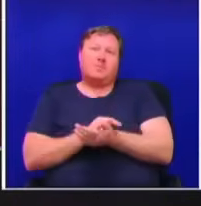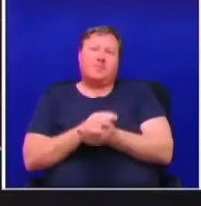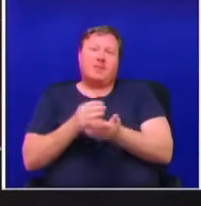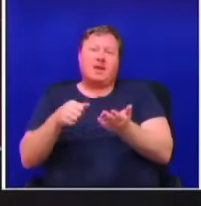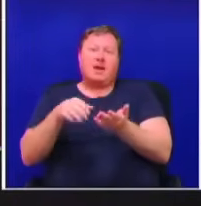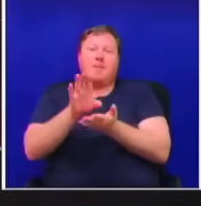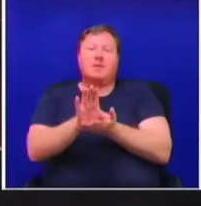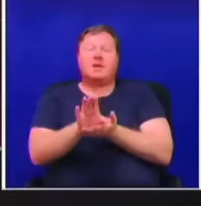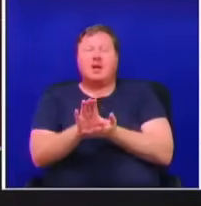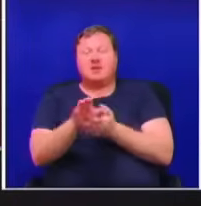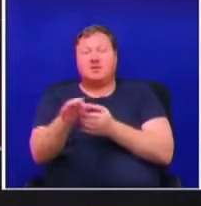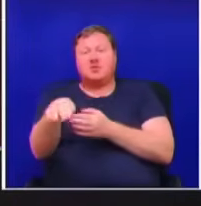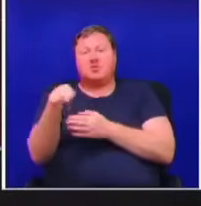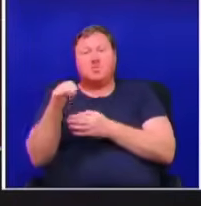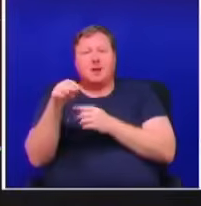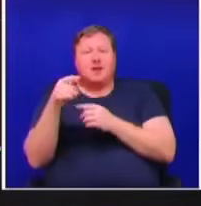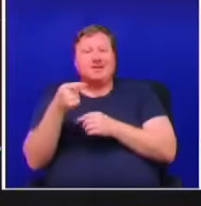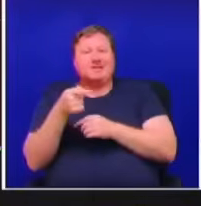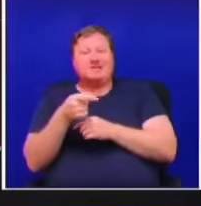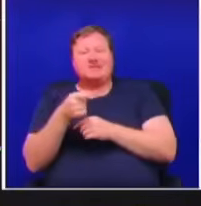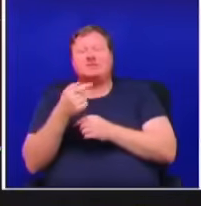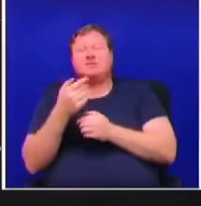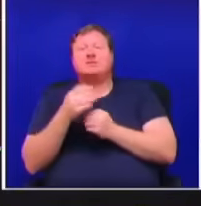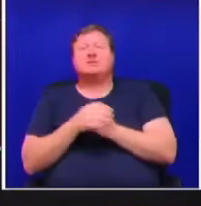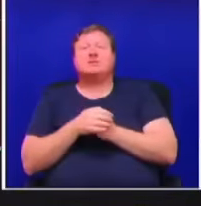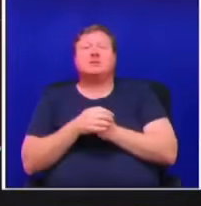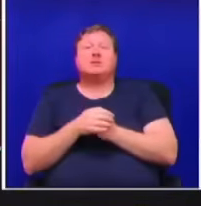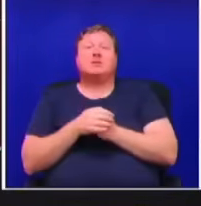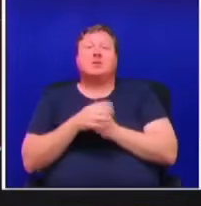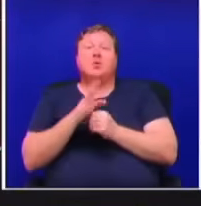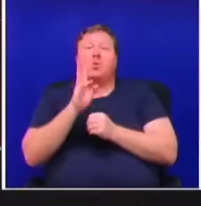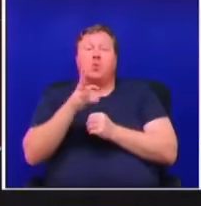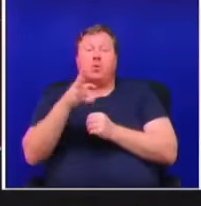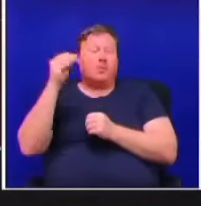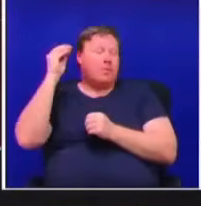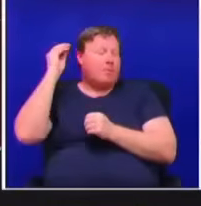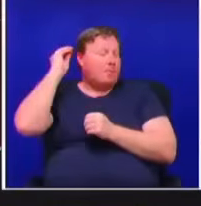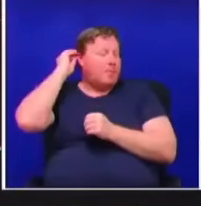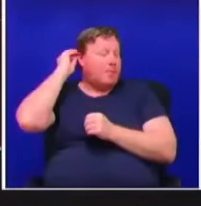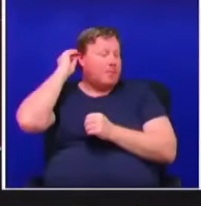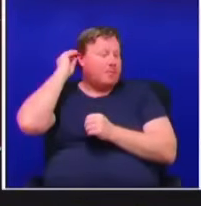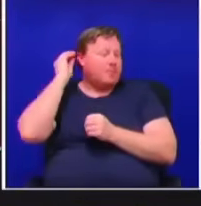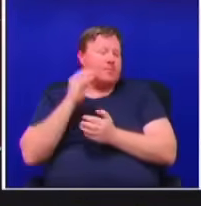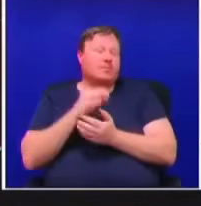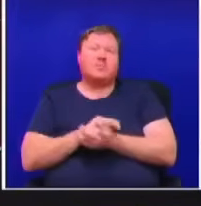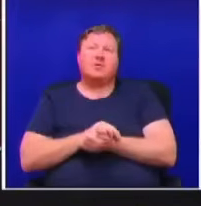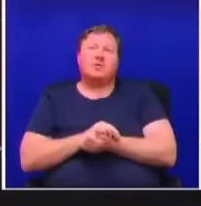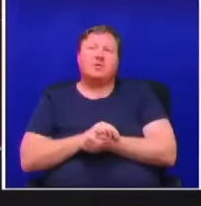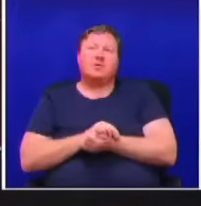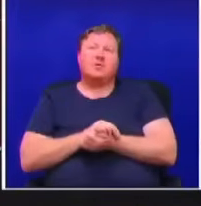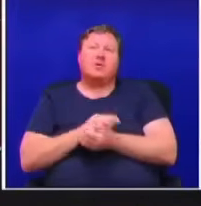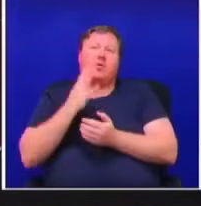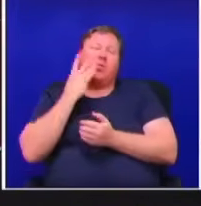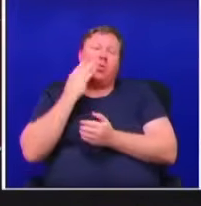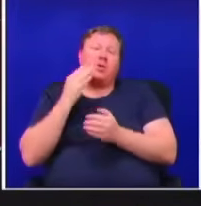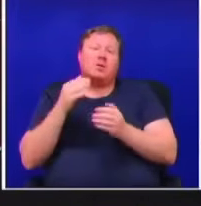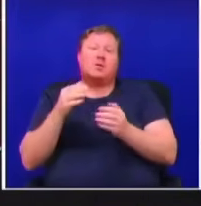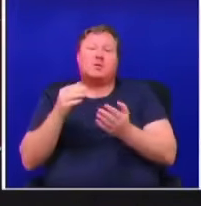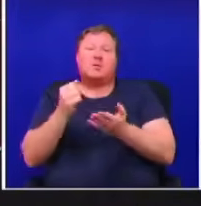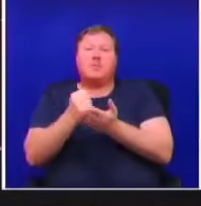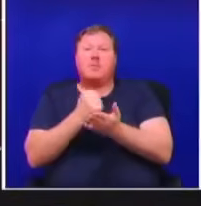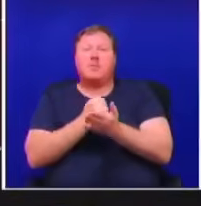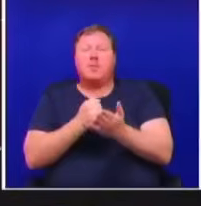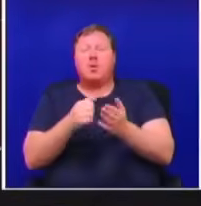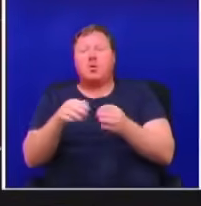Capitalization of the bank will be considered, as it must, once the Post Bank